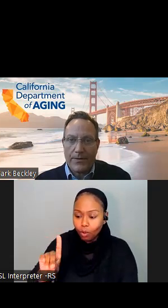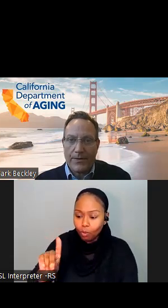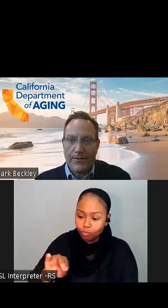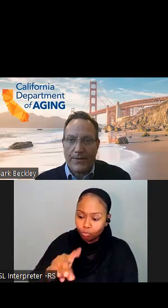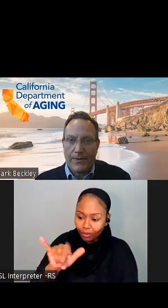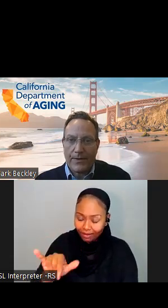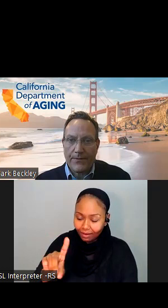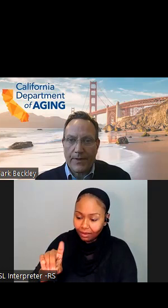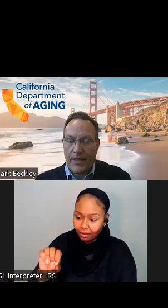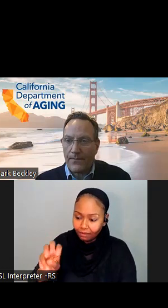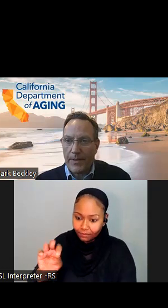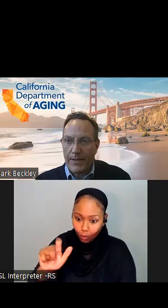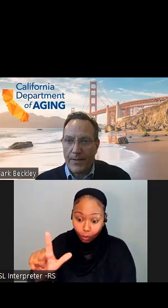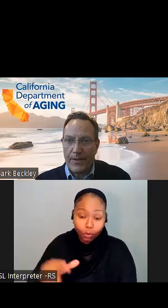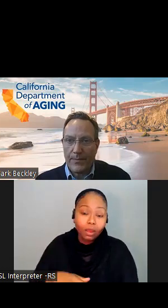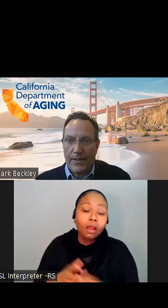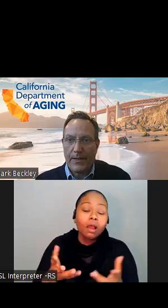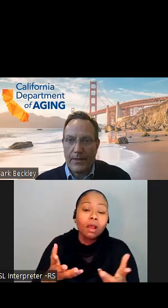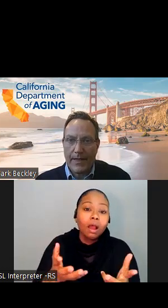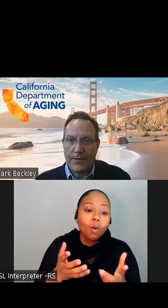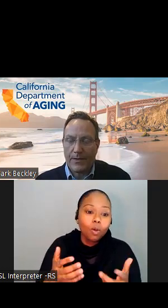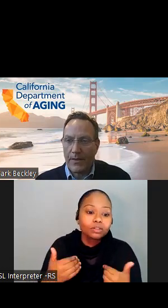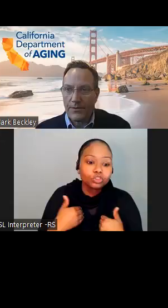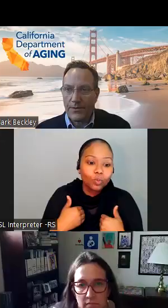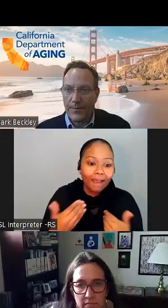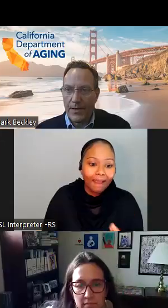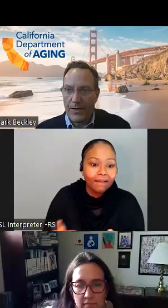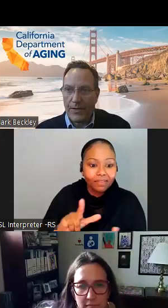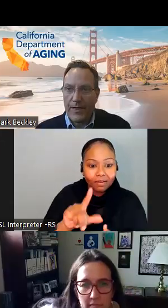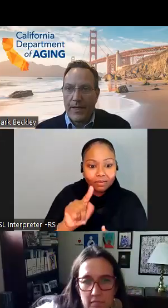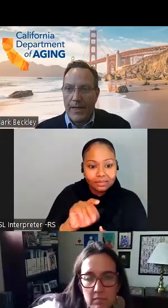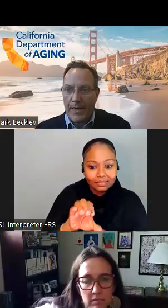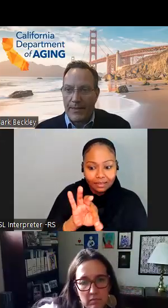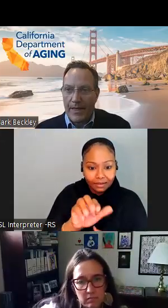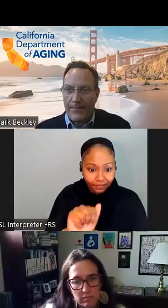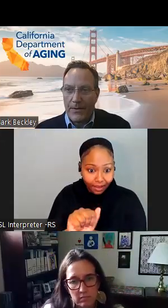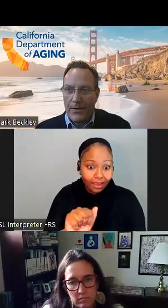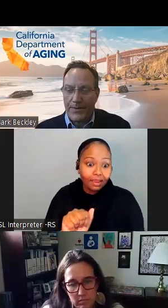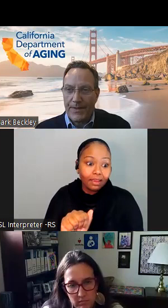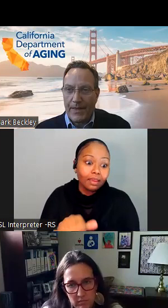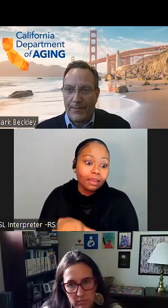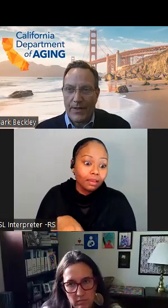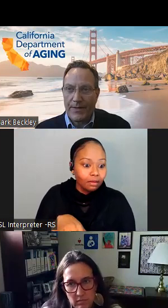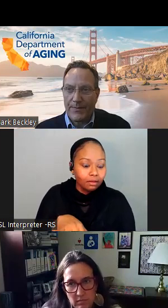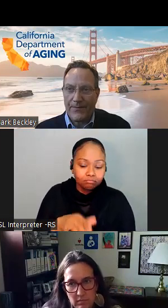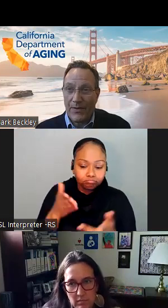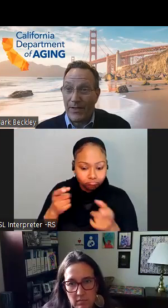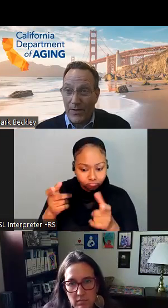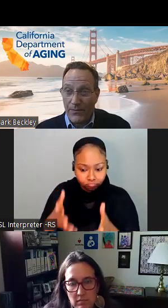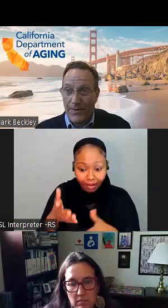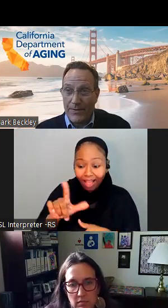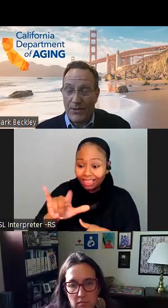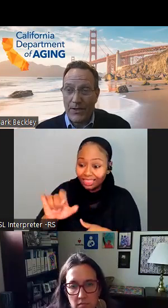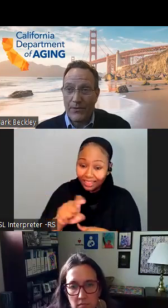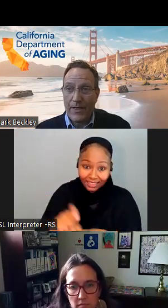Fuller, who's the Chief Consultant for the California Assembly Committee on Aging and Long-Term Care, to say a few words. Liz has been very